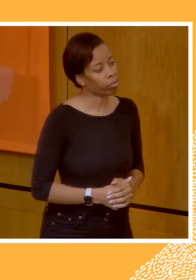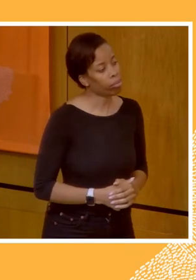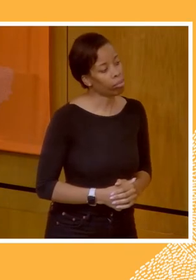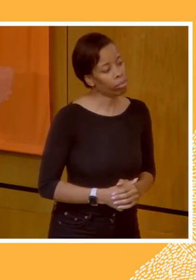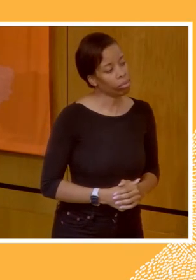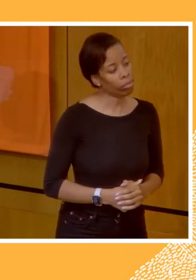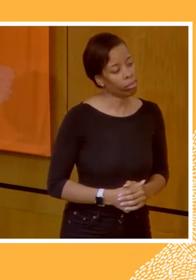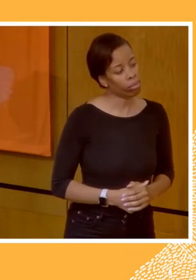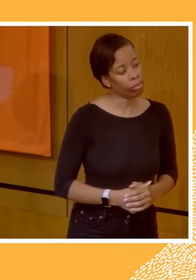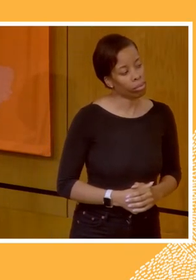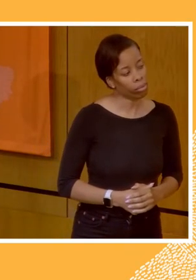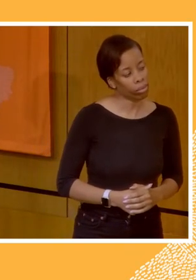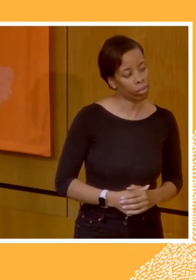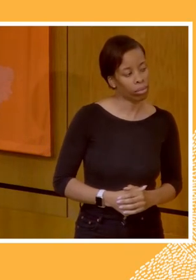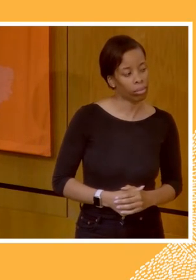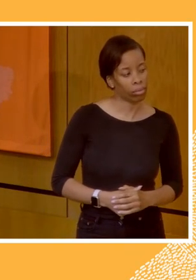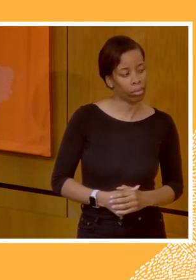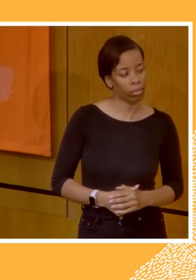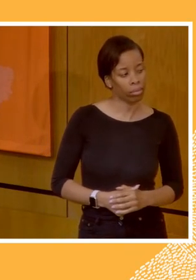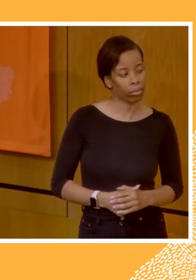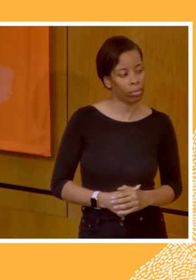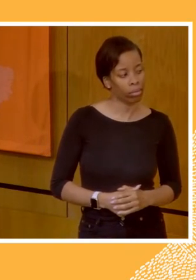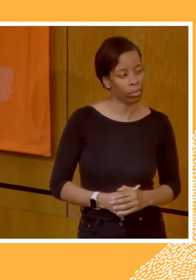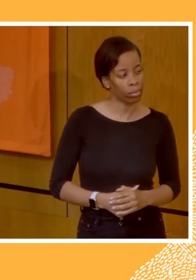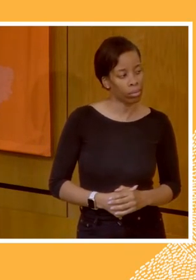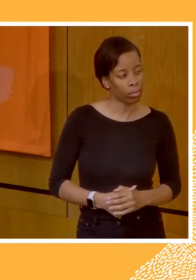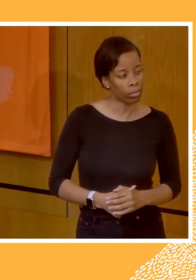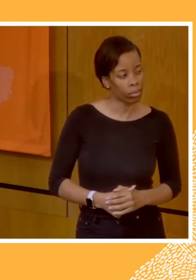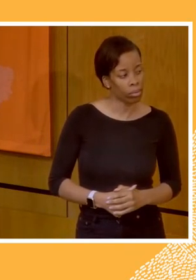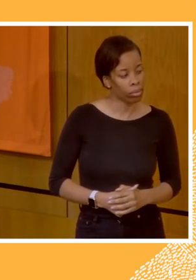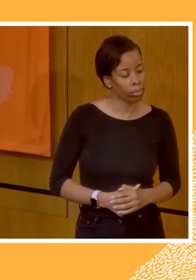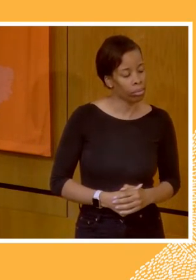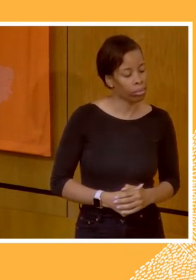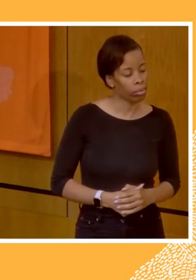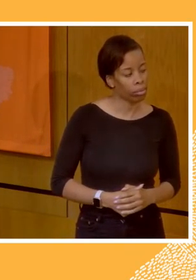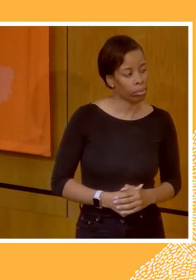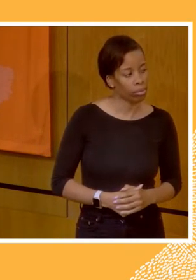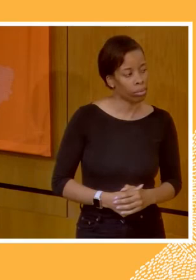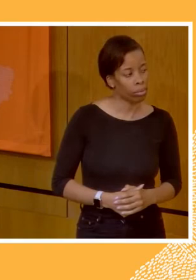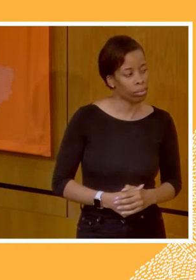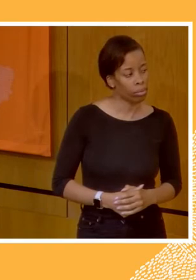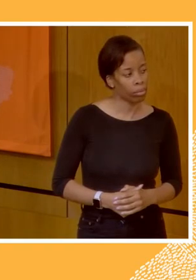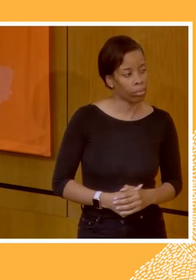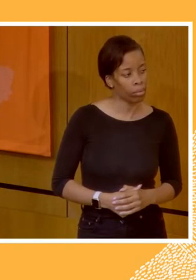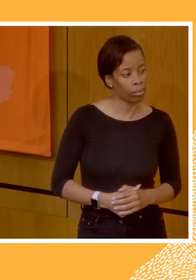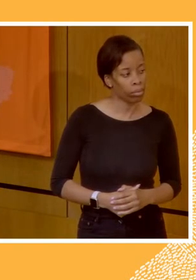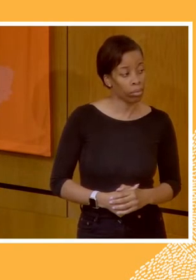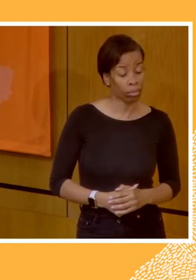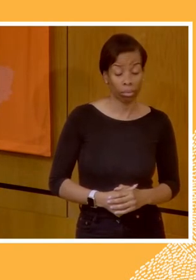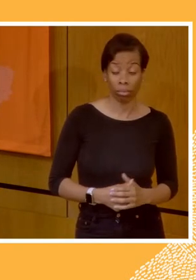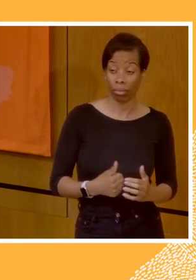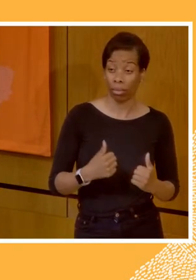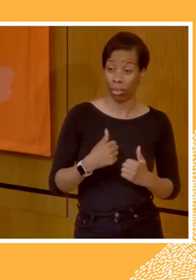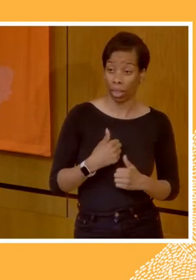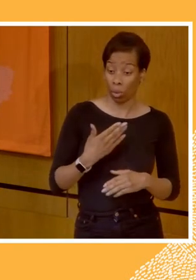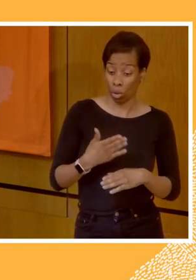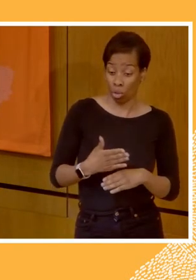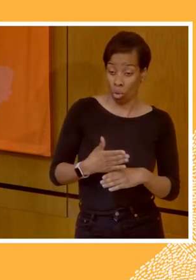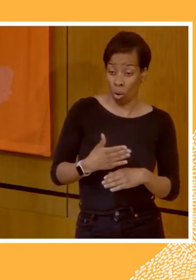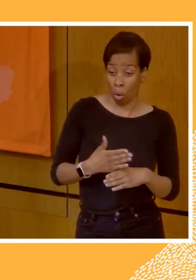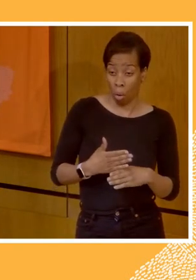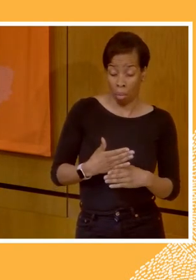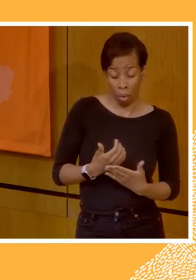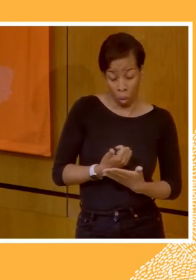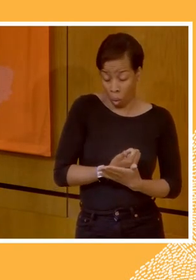about what it means to be emergent. It requires patience, but what it also means is